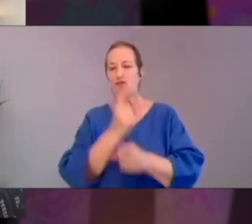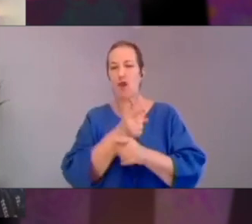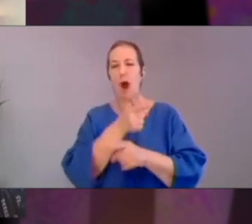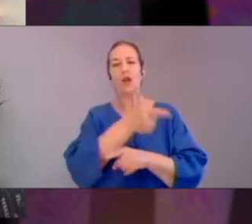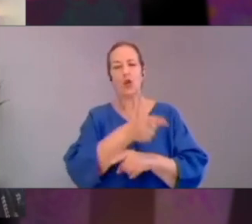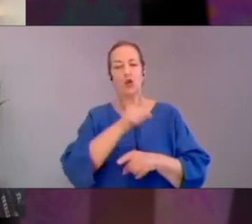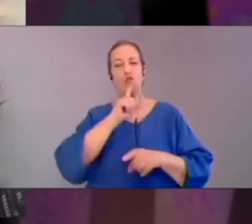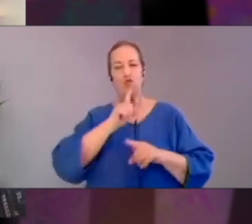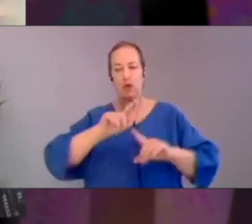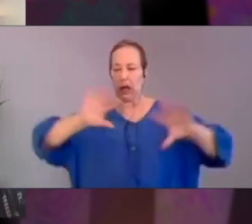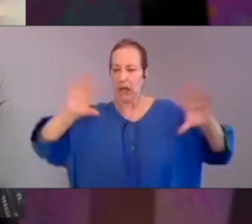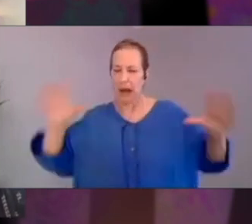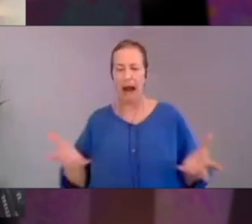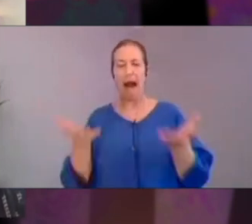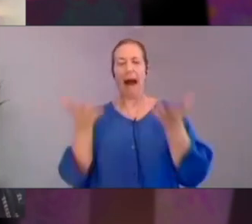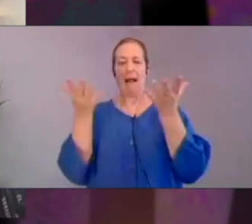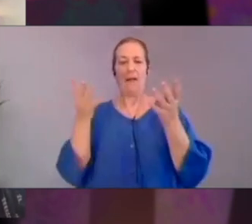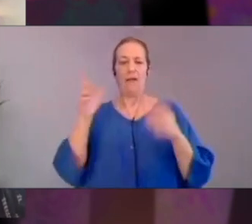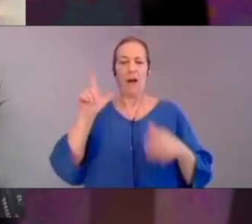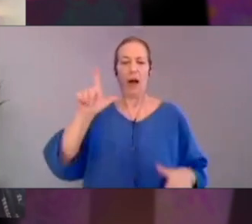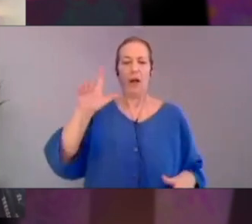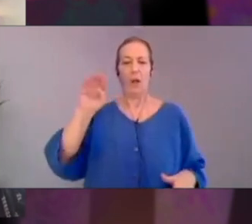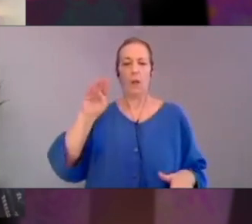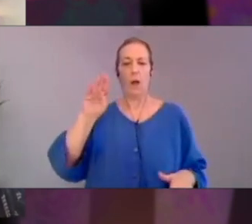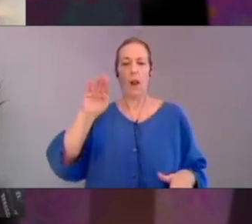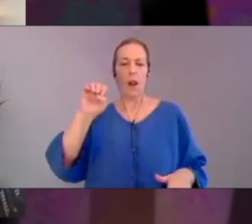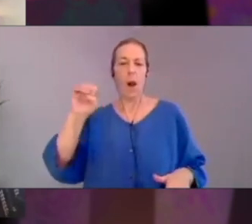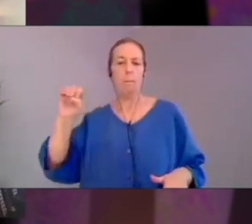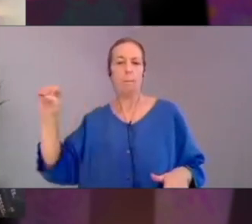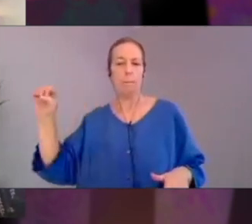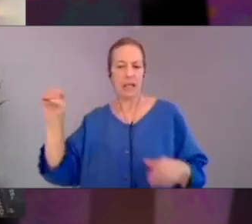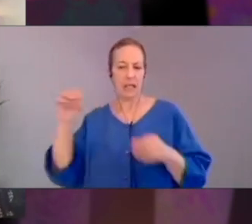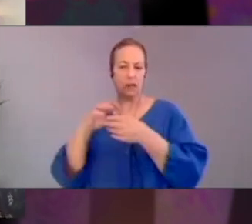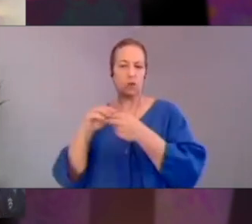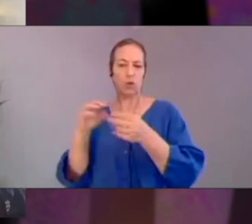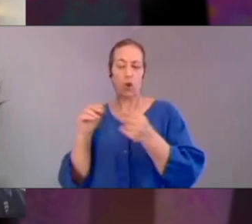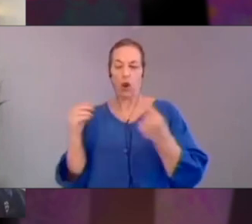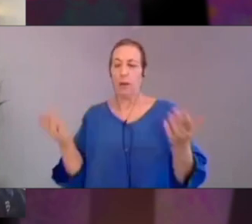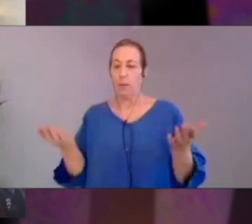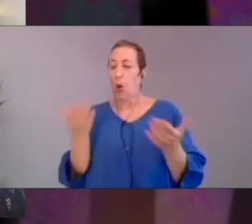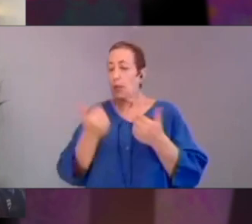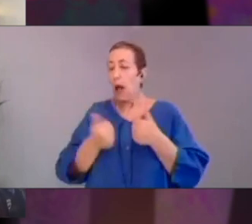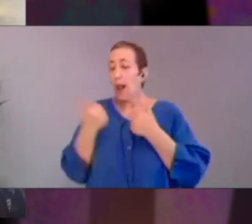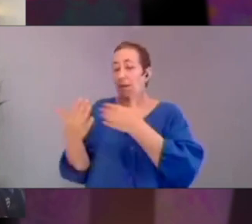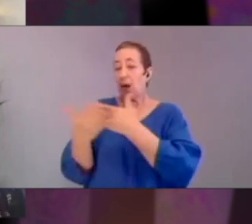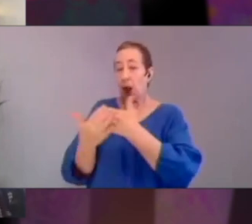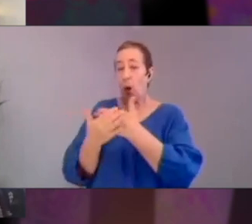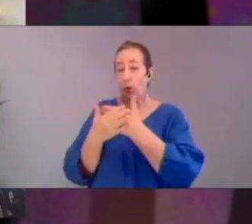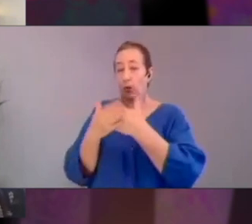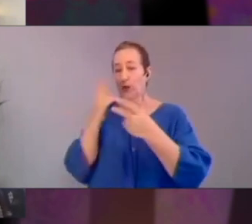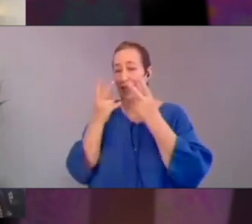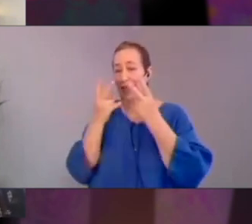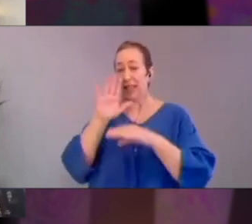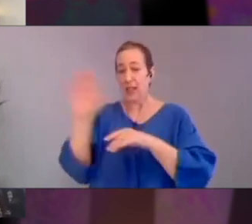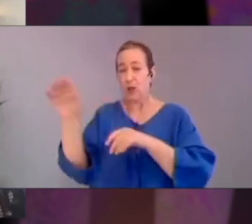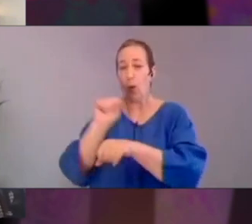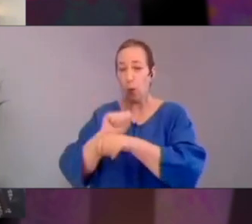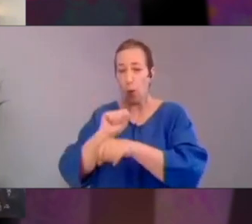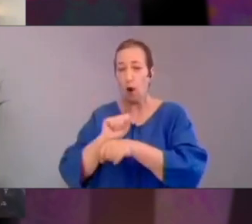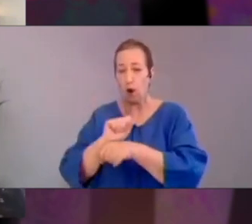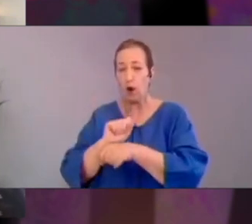as a geographic neighbor based in the Washington, D.C. area. I've gotten to see some of the coverage of your work that